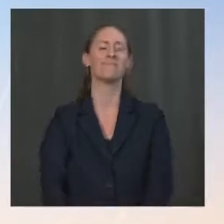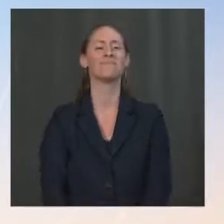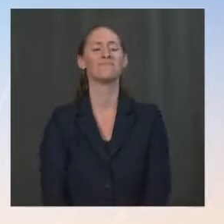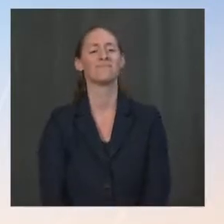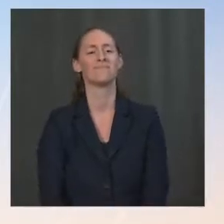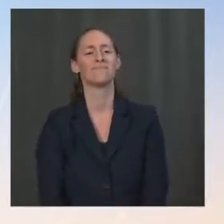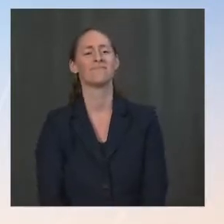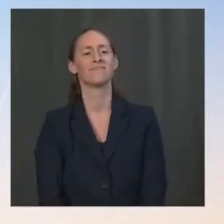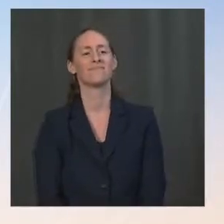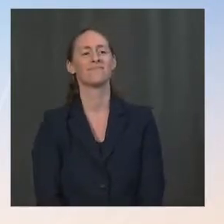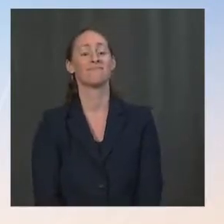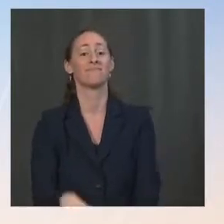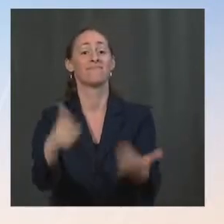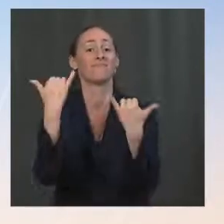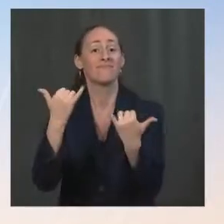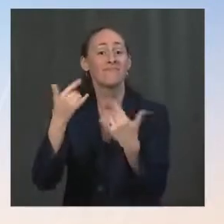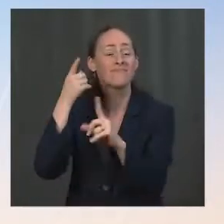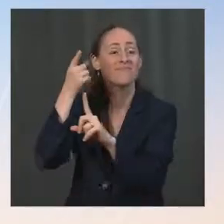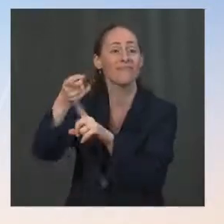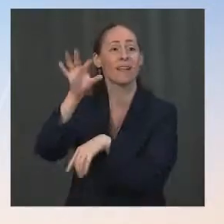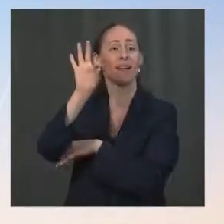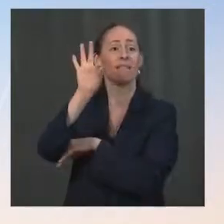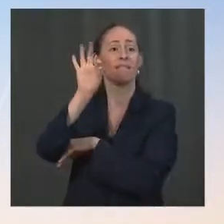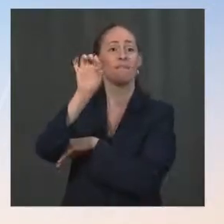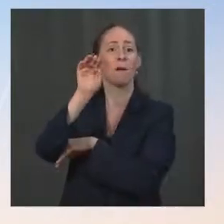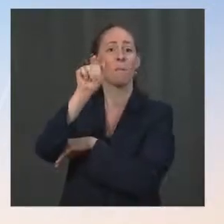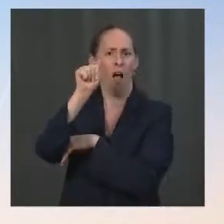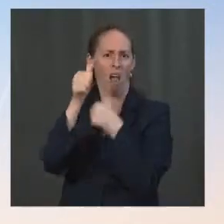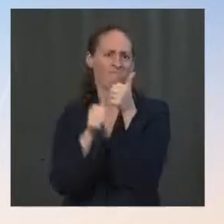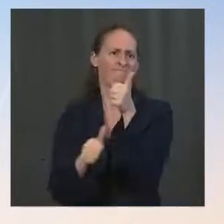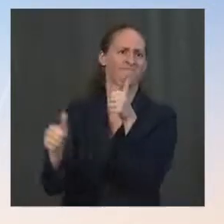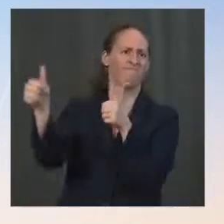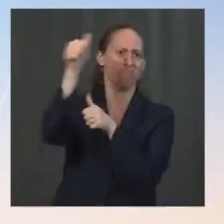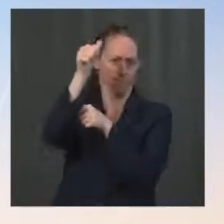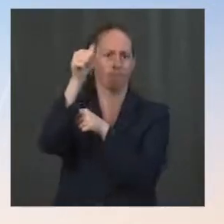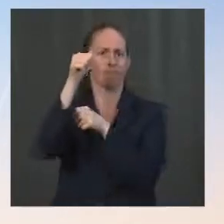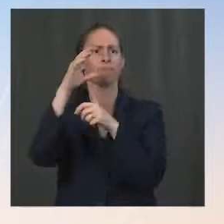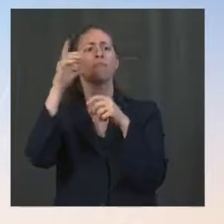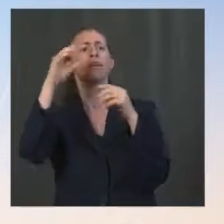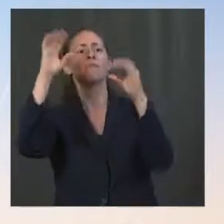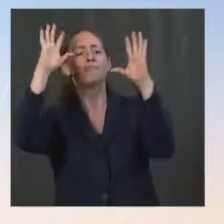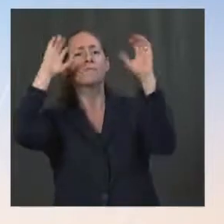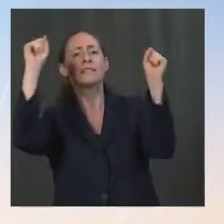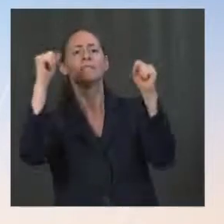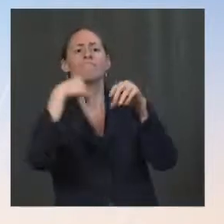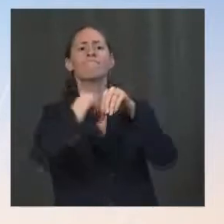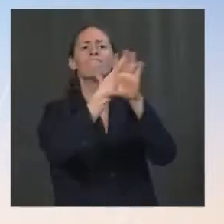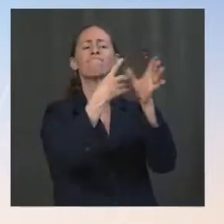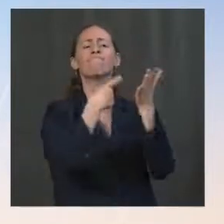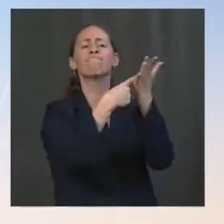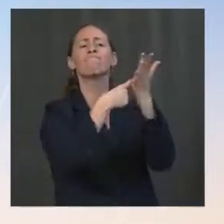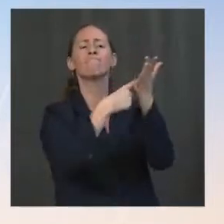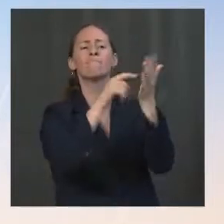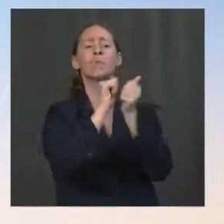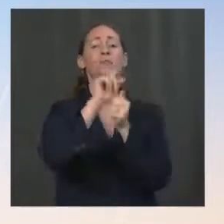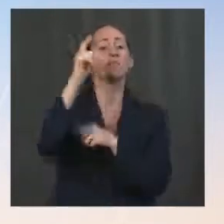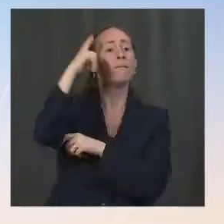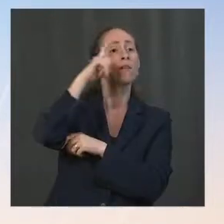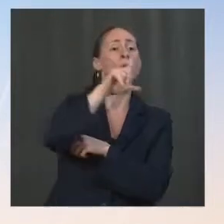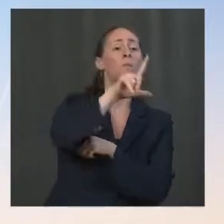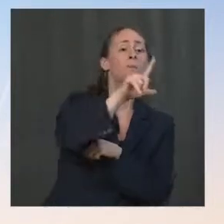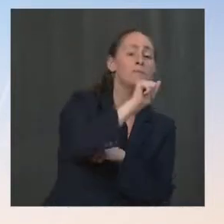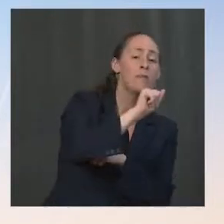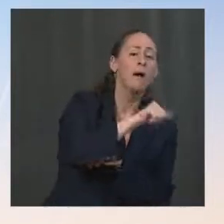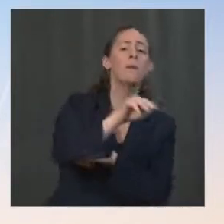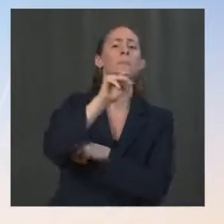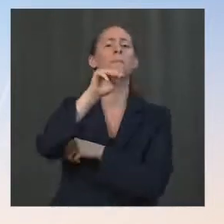Administrator Deanne Criswell will host a call with the governors of Louisiana, Alabama, and Mississippi to discuss ongoing preparations for